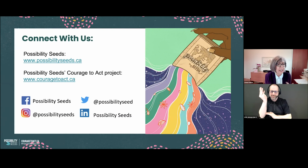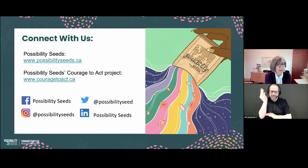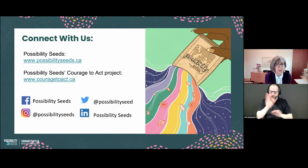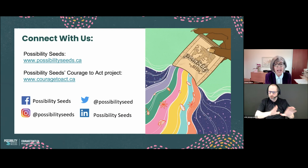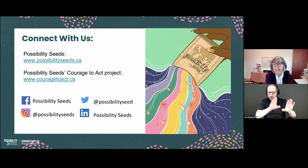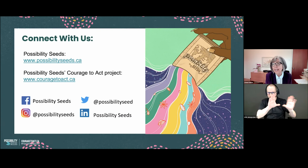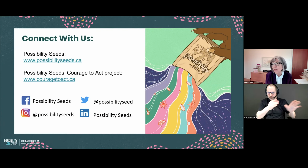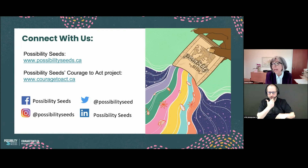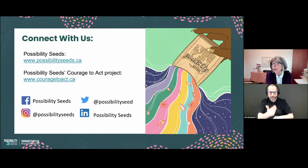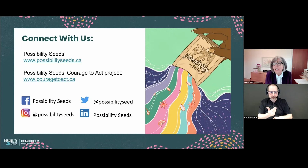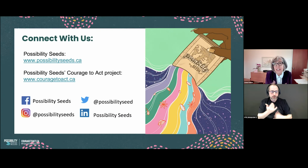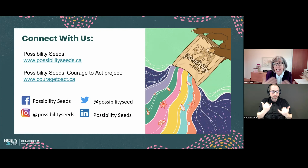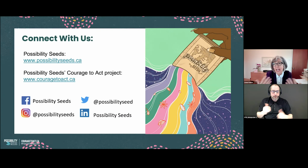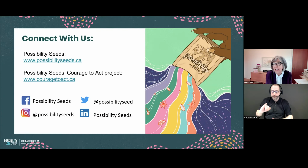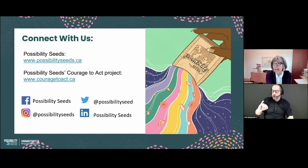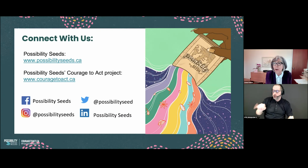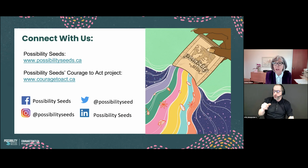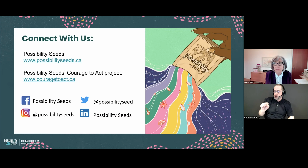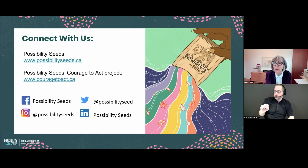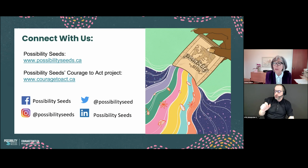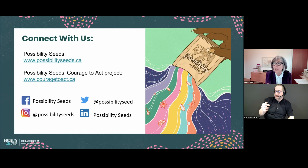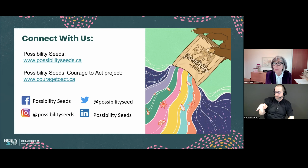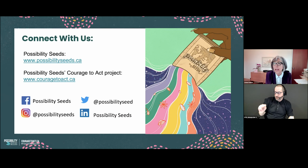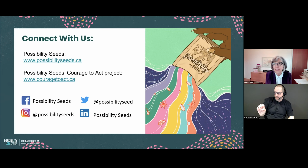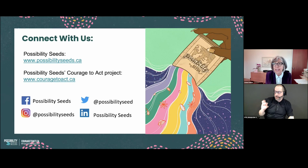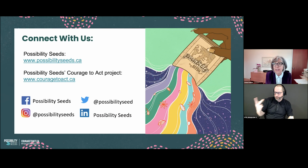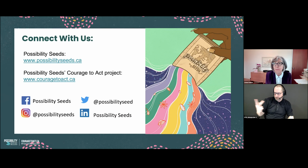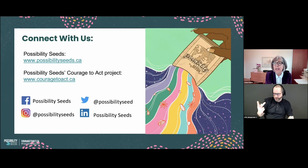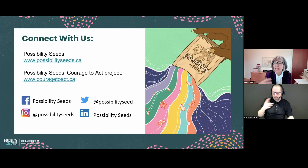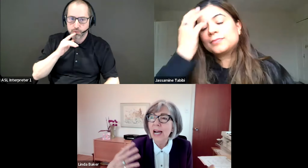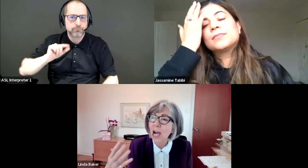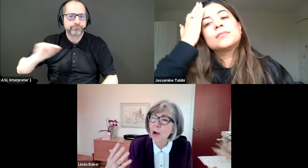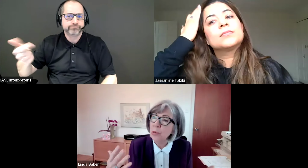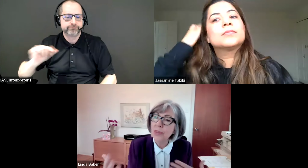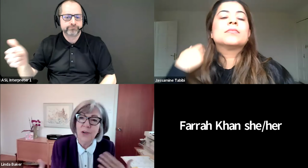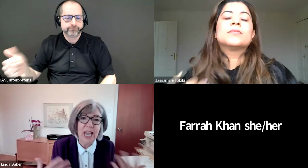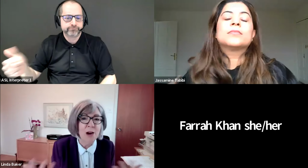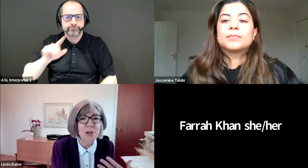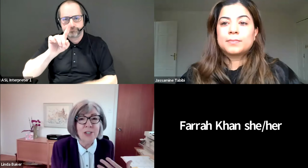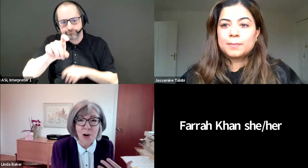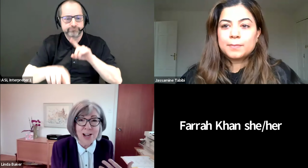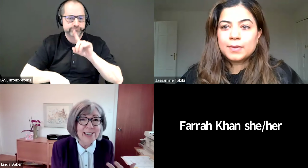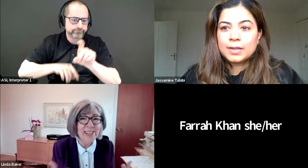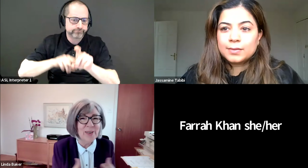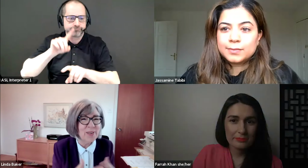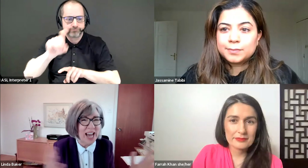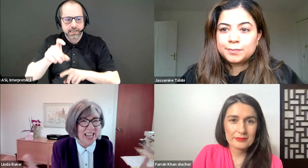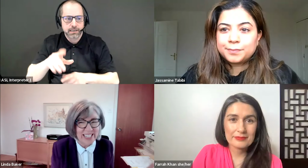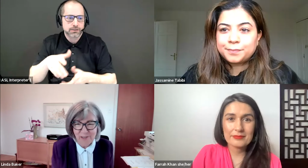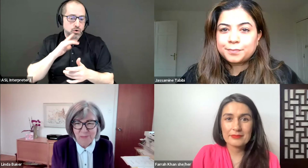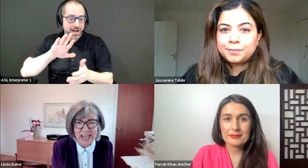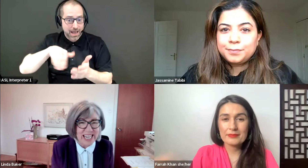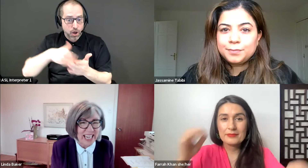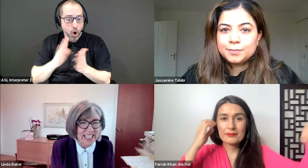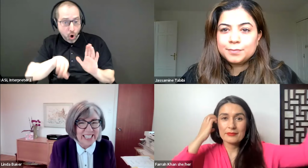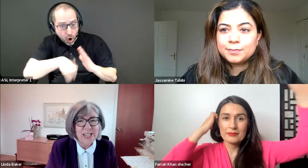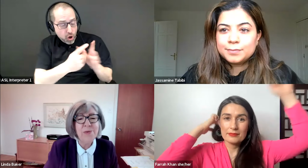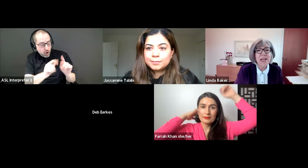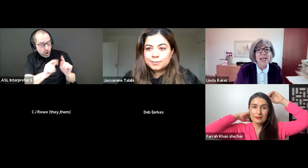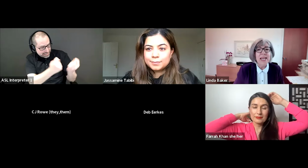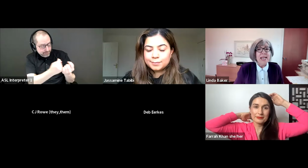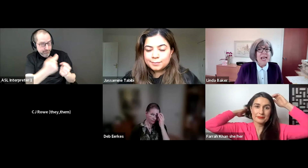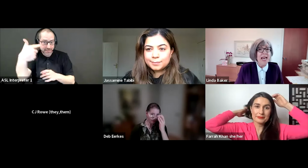are going to take turns asking them. And I would just ask that all of the Courage Stack team put their cameras on so that everybody can